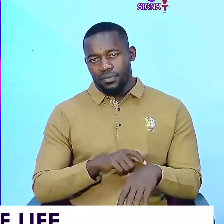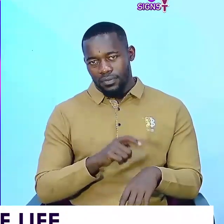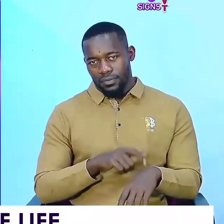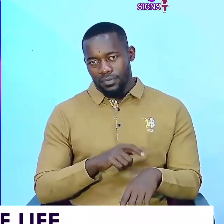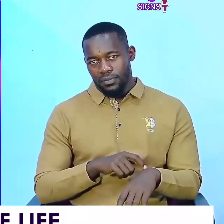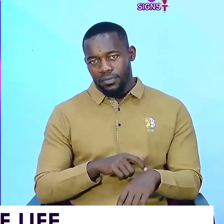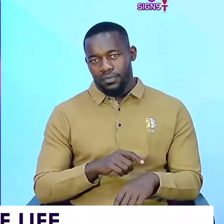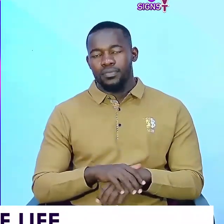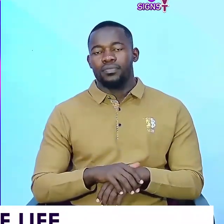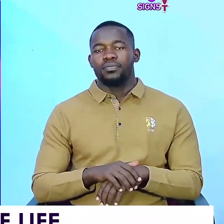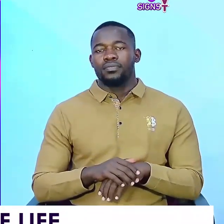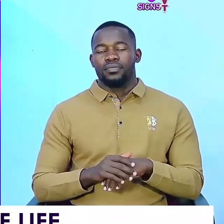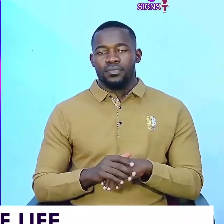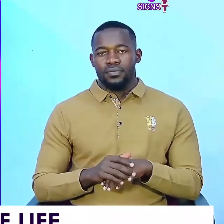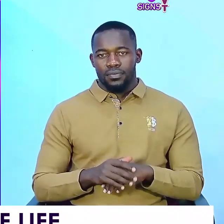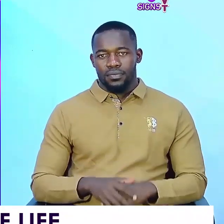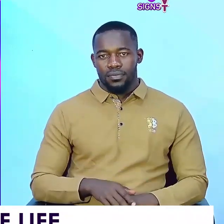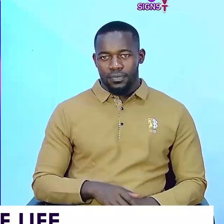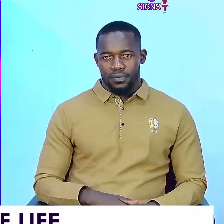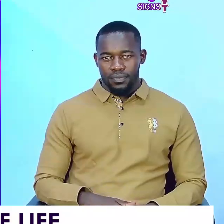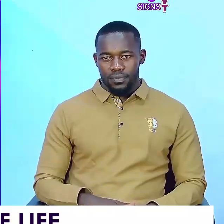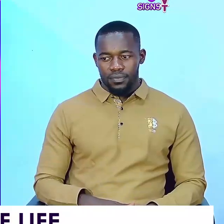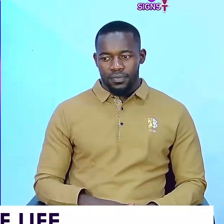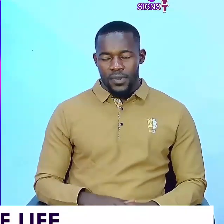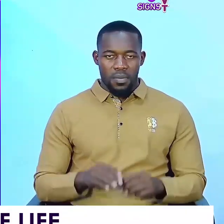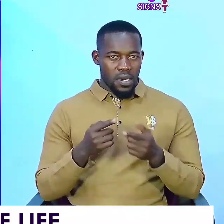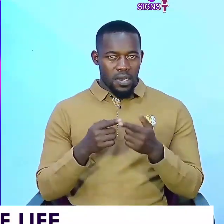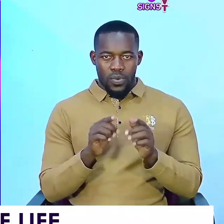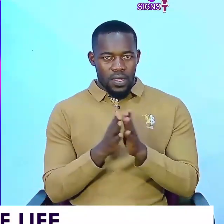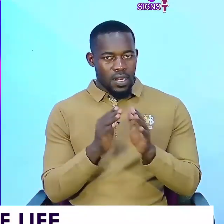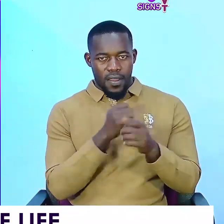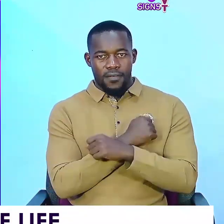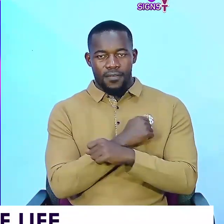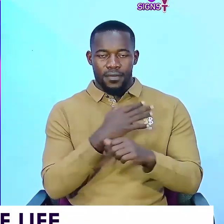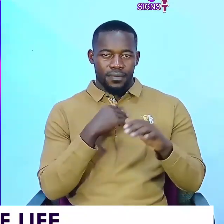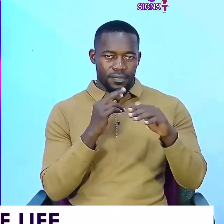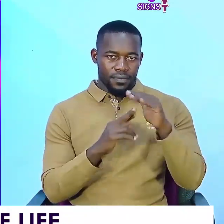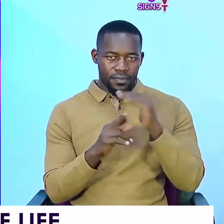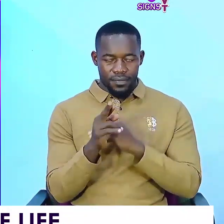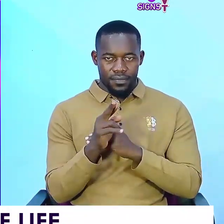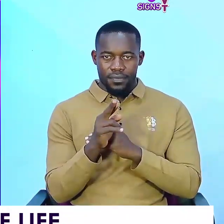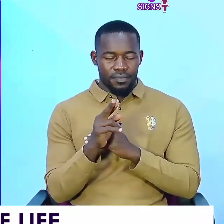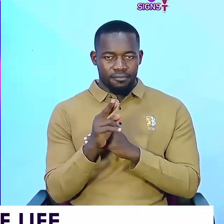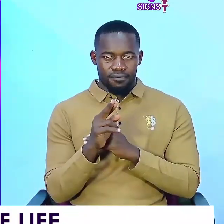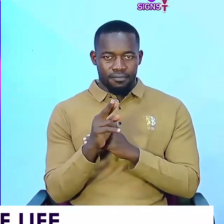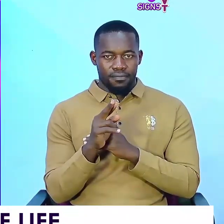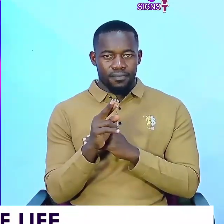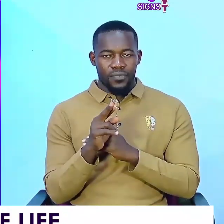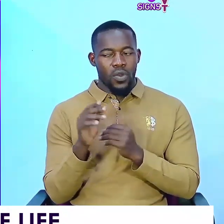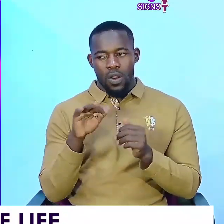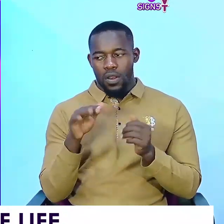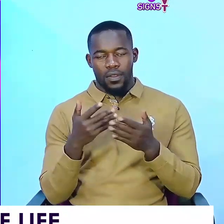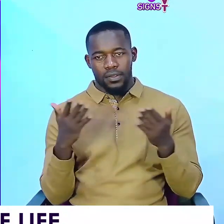spoken boundaries where we need to mark the line. But with love and respect, then we'll not have to lay this down. We will not